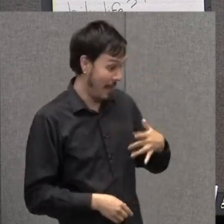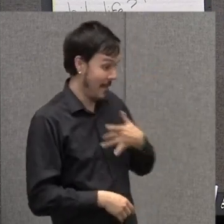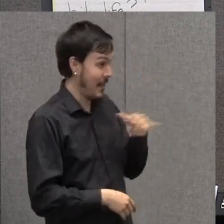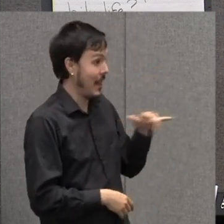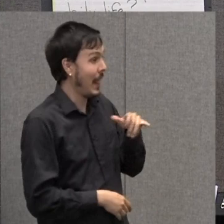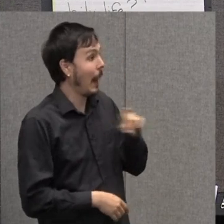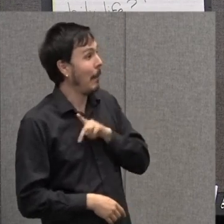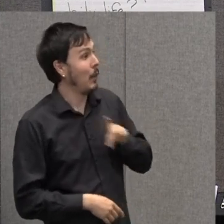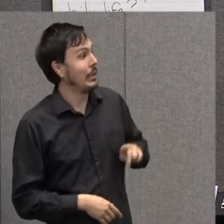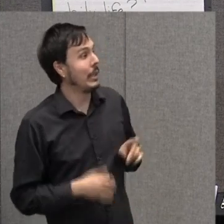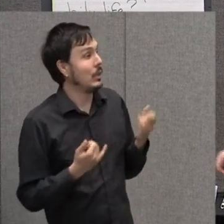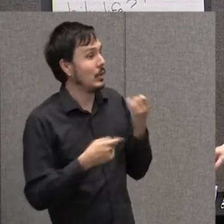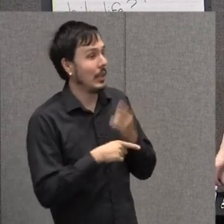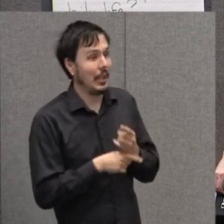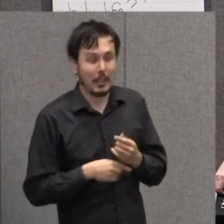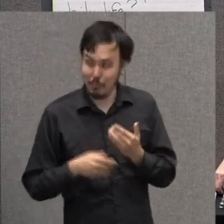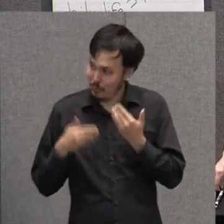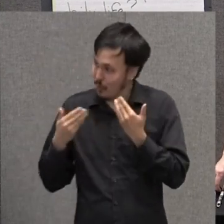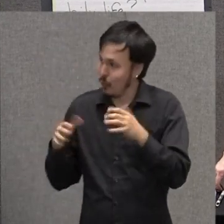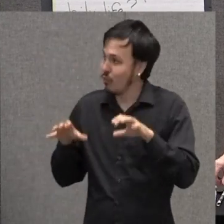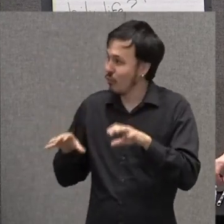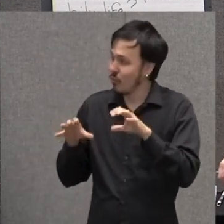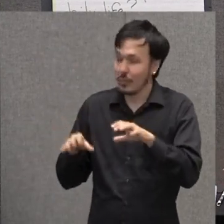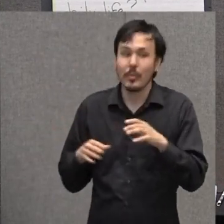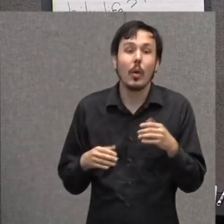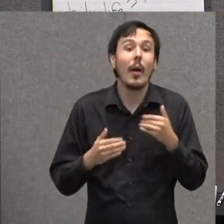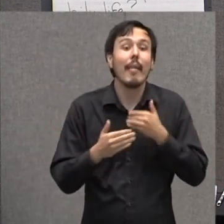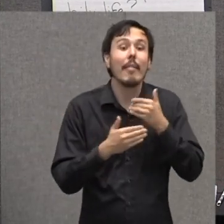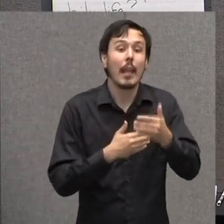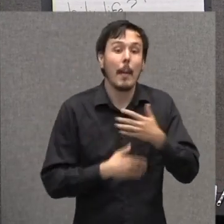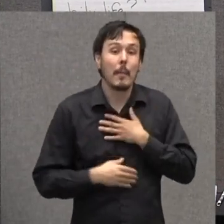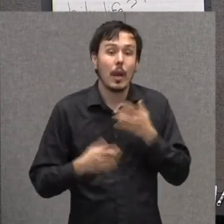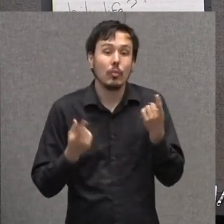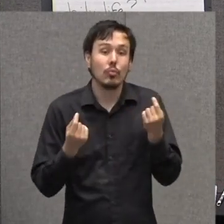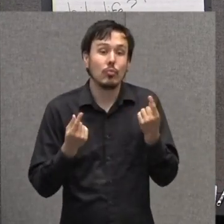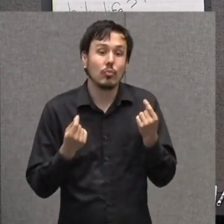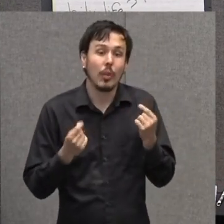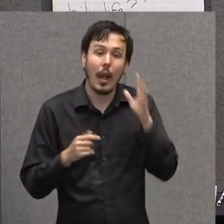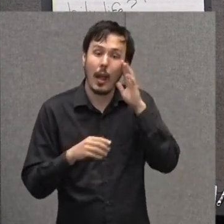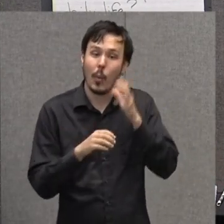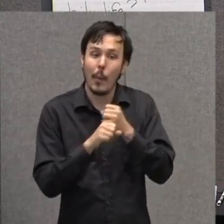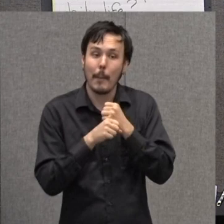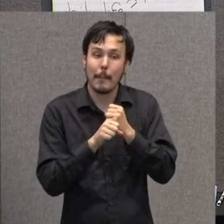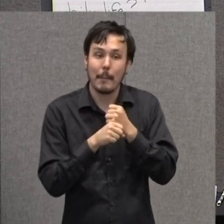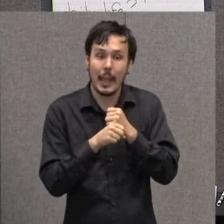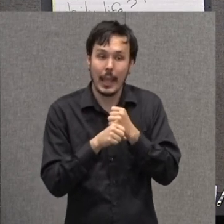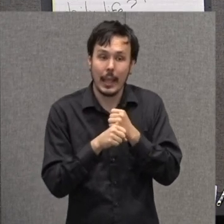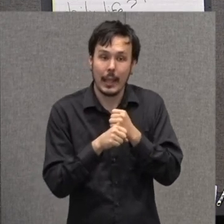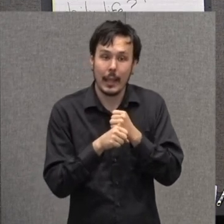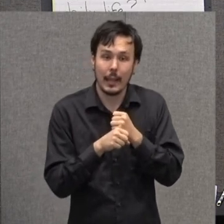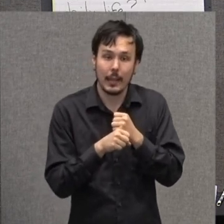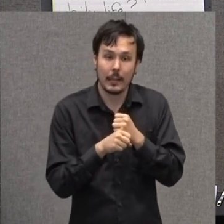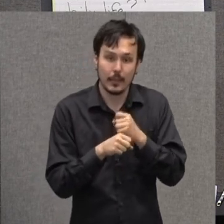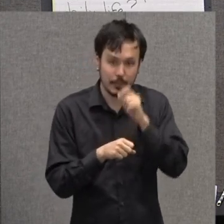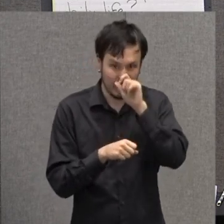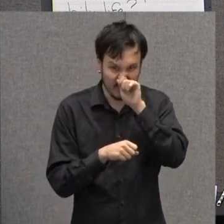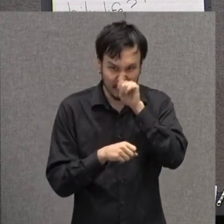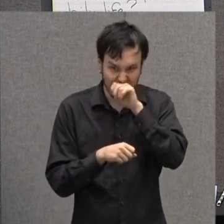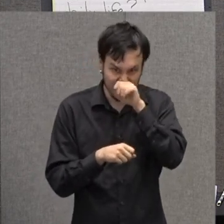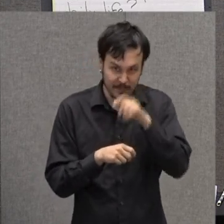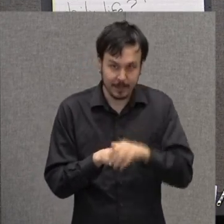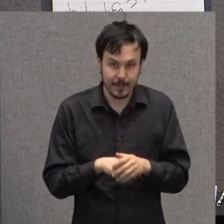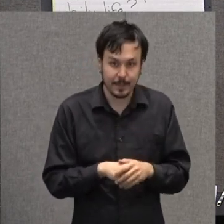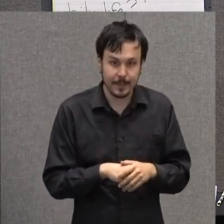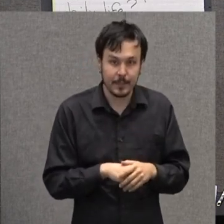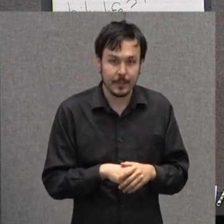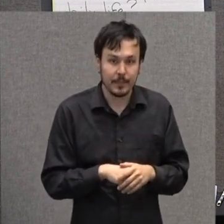Do it. Okay, so the next thing I'm going to do is I'm going to create... You hand that piece. Yes.